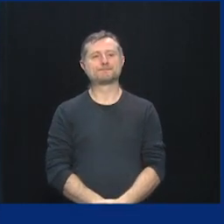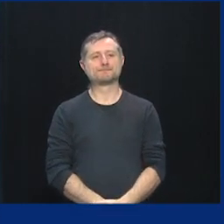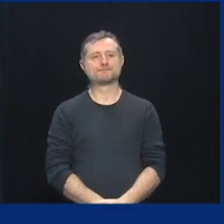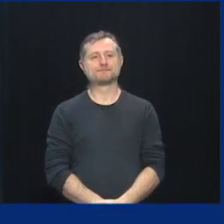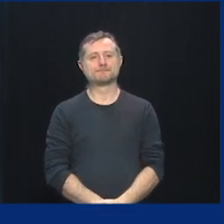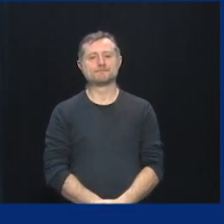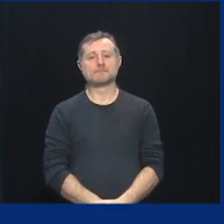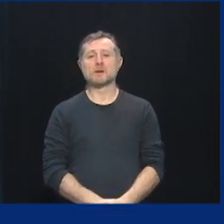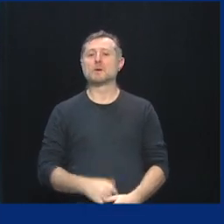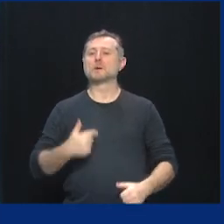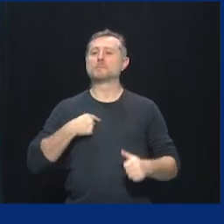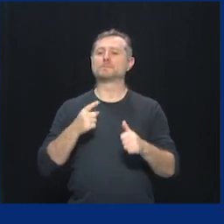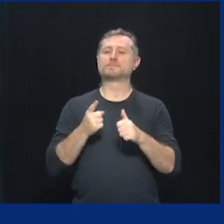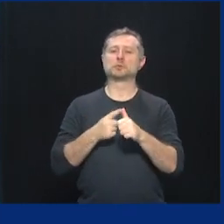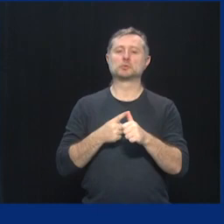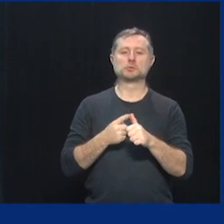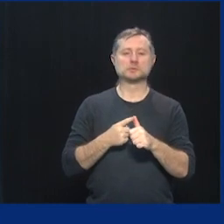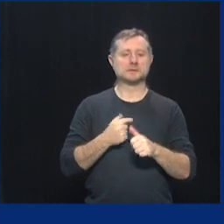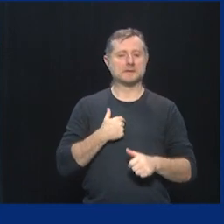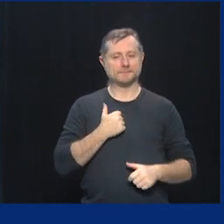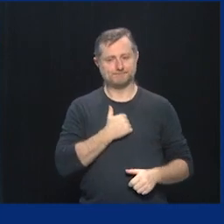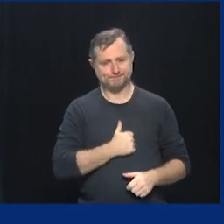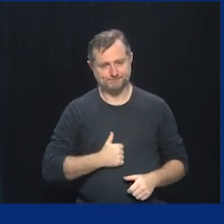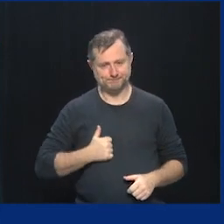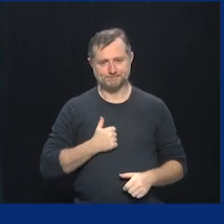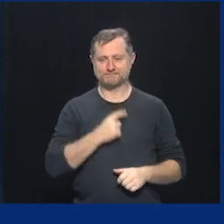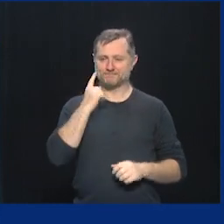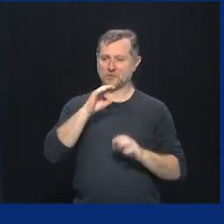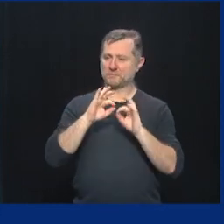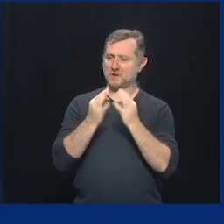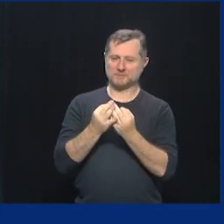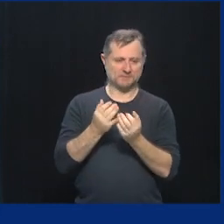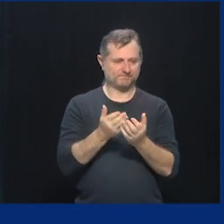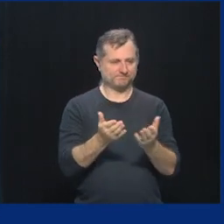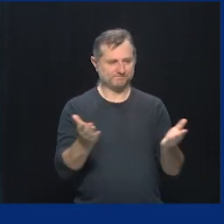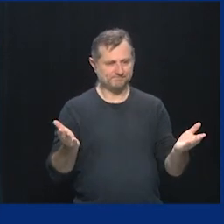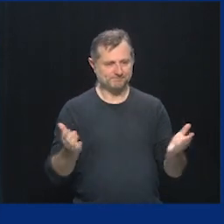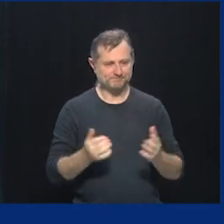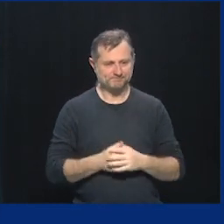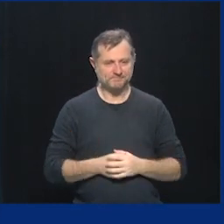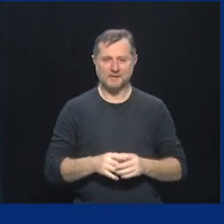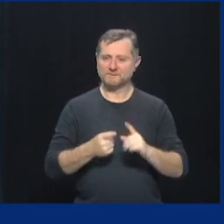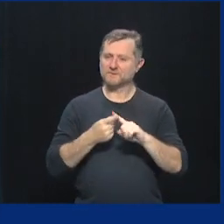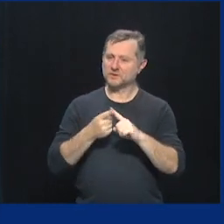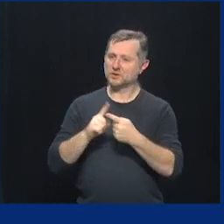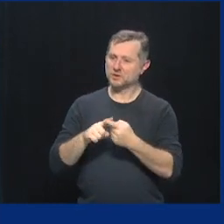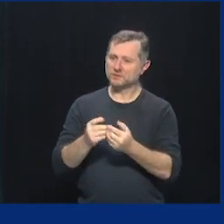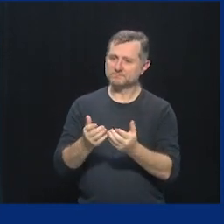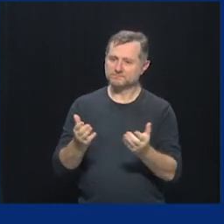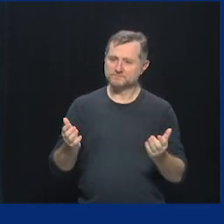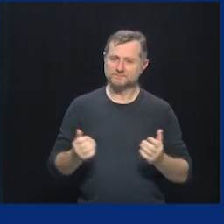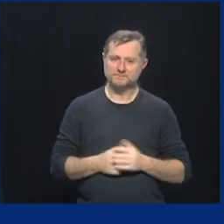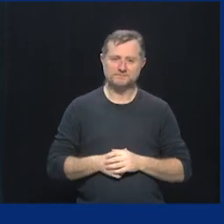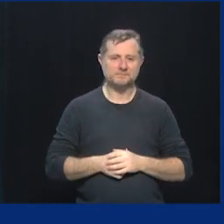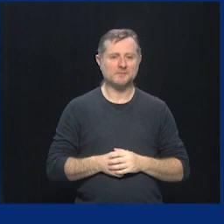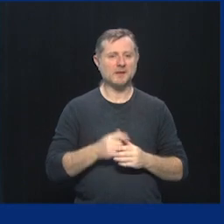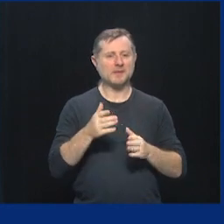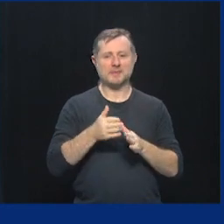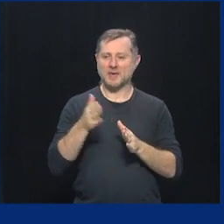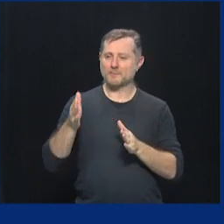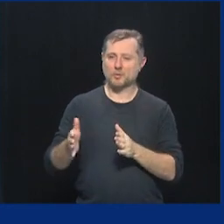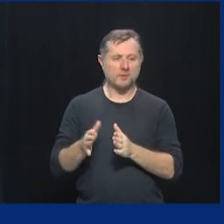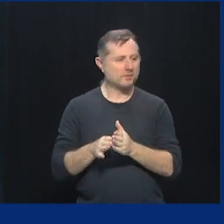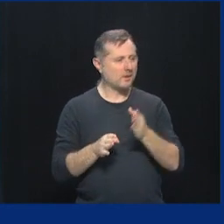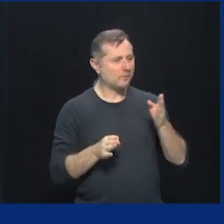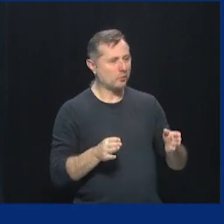First, let me give my condolences to the family members, to the friends, the relatives, the neighbors on